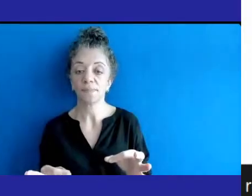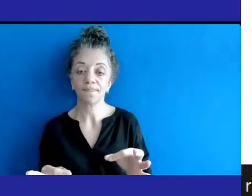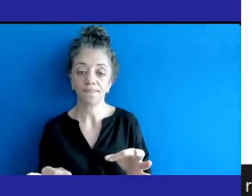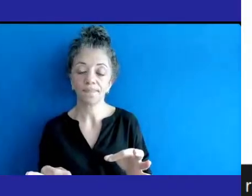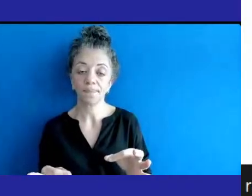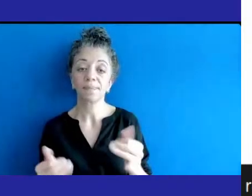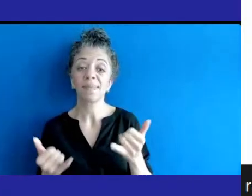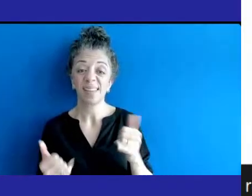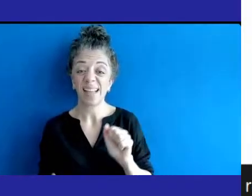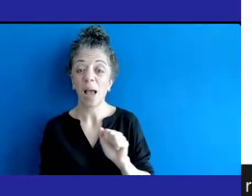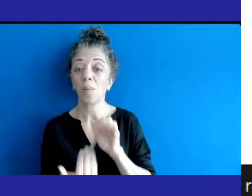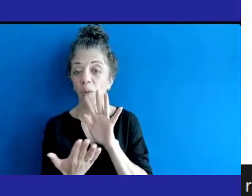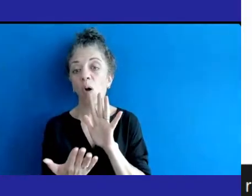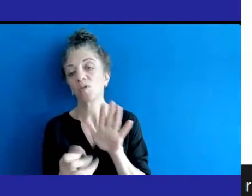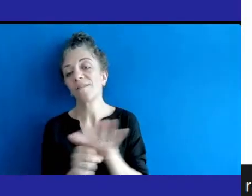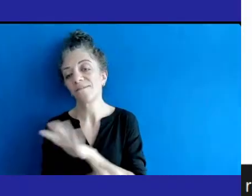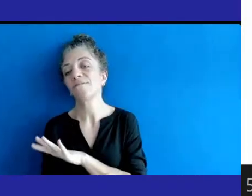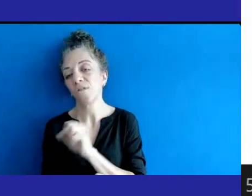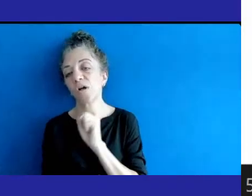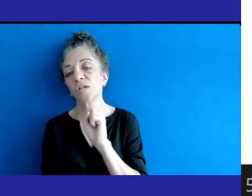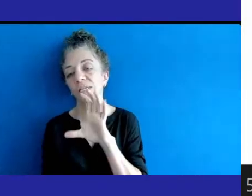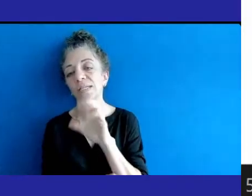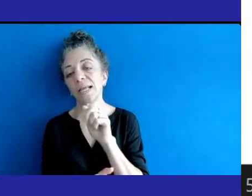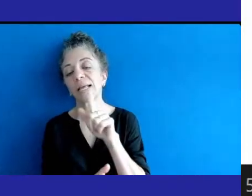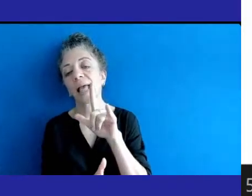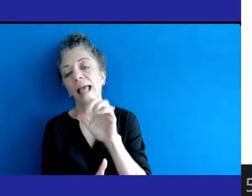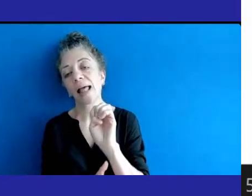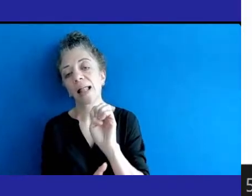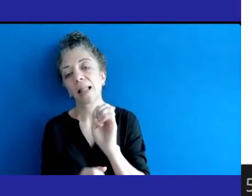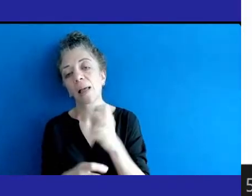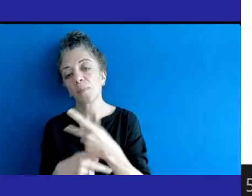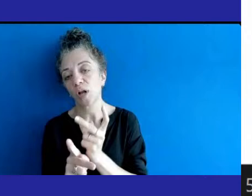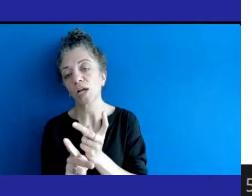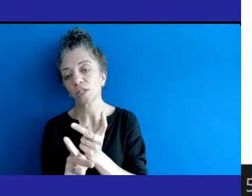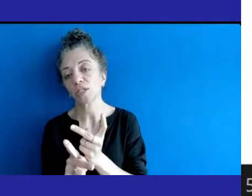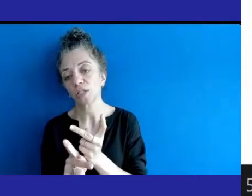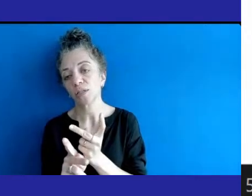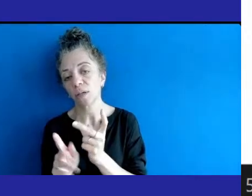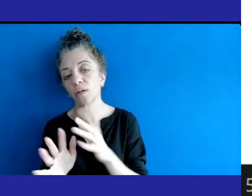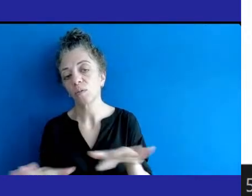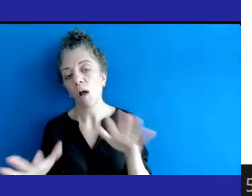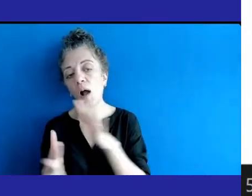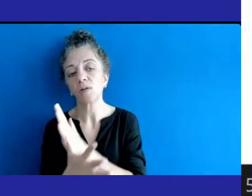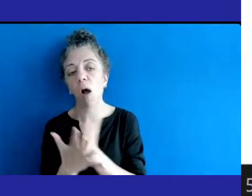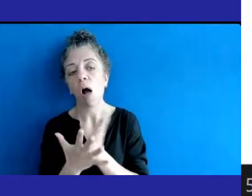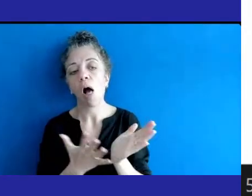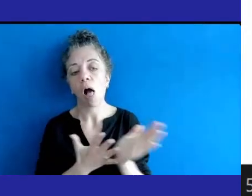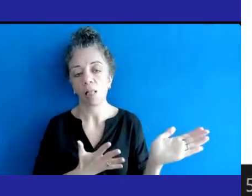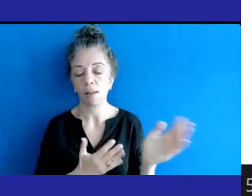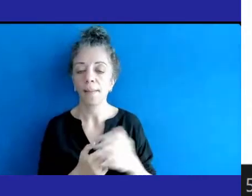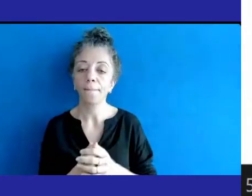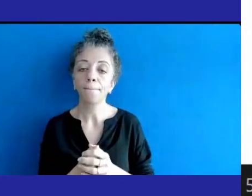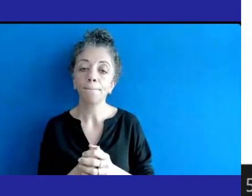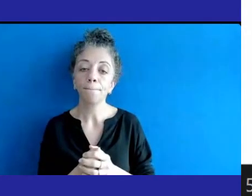in full-scale production across all lines of business where redetermination is required.